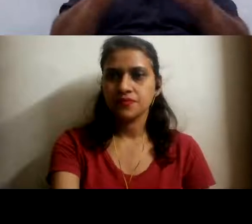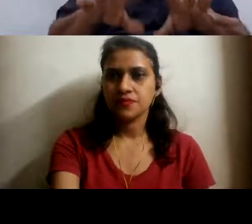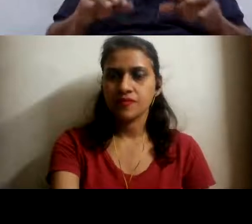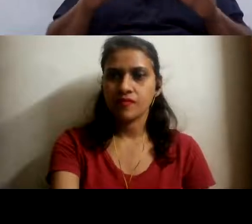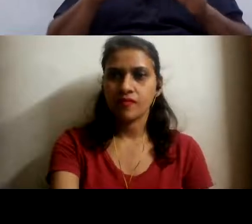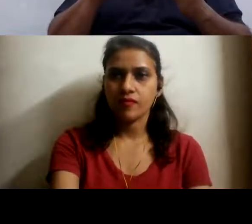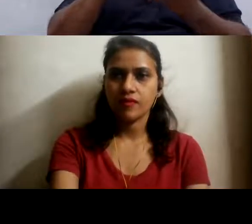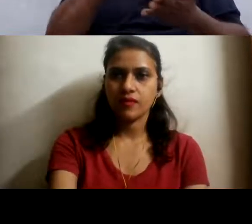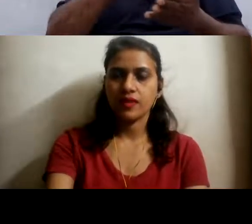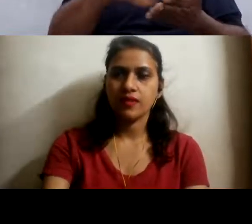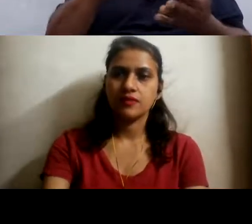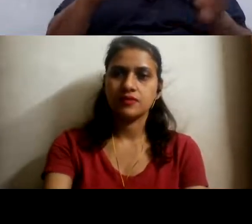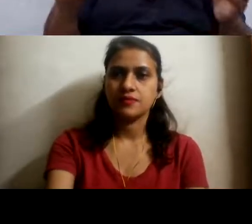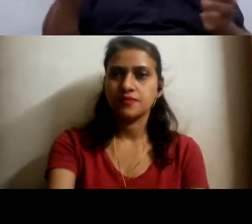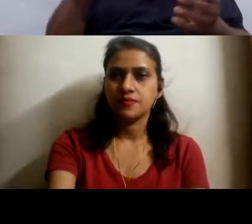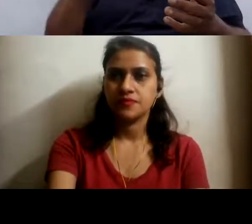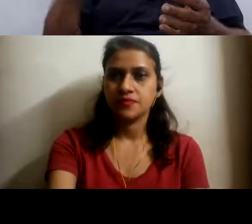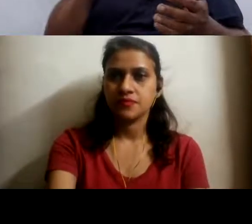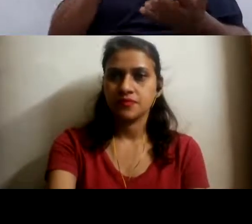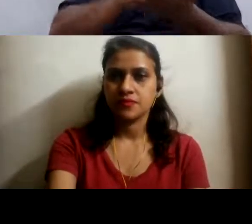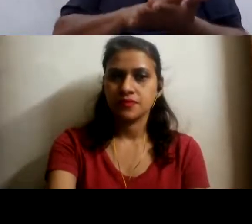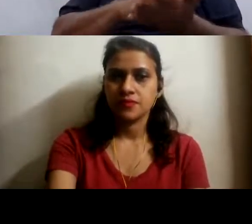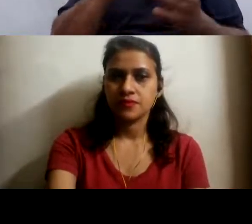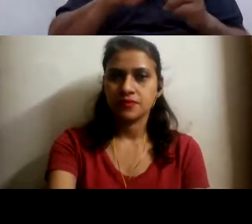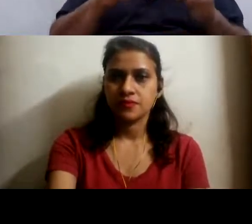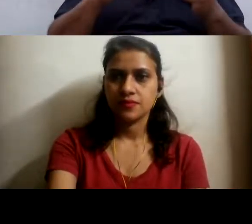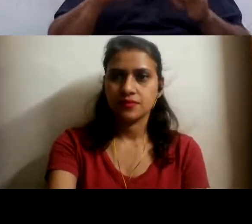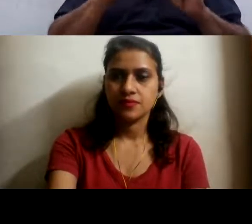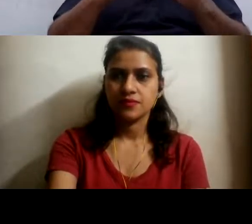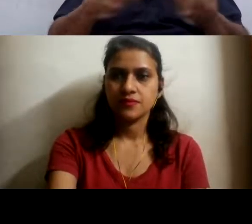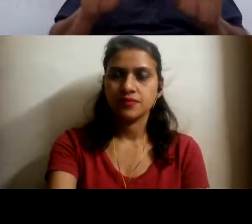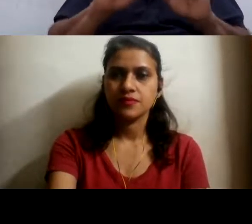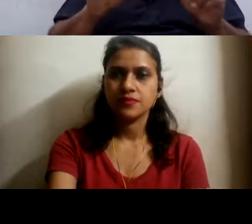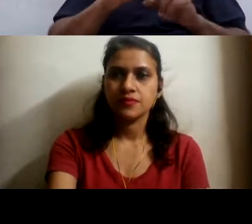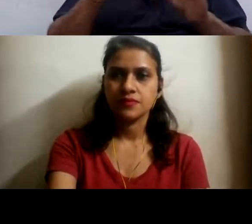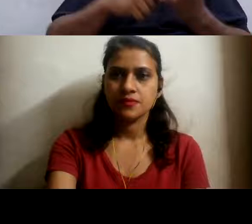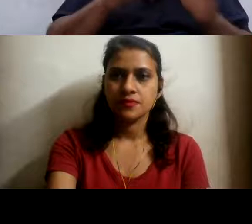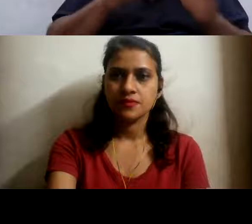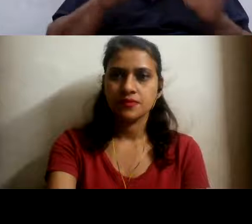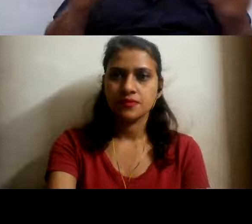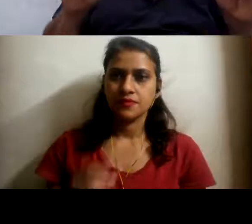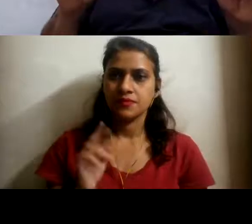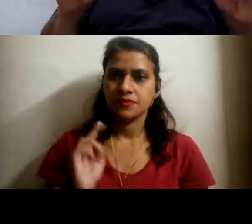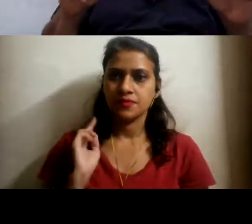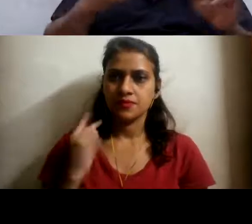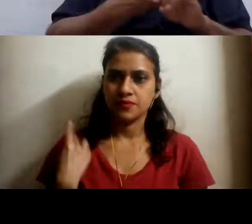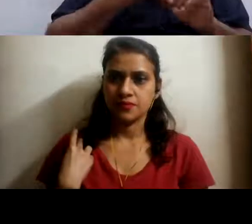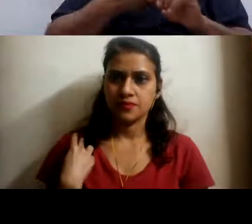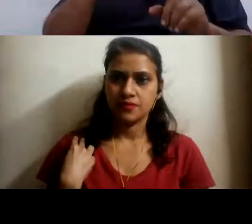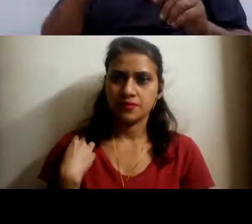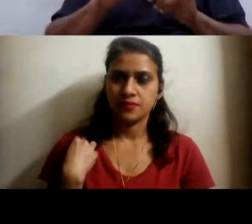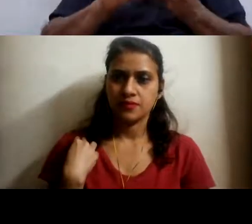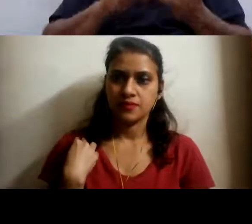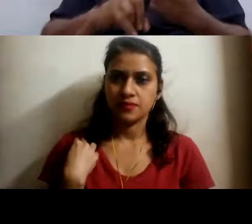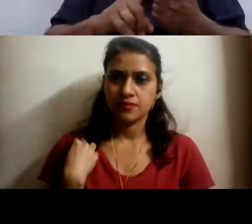or sentences and directly copy paste. You cannot do that. You cannot. So let's say Kunal Kamra's